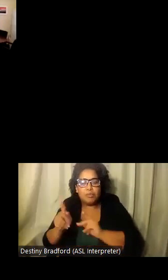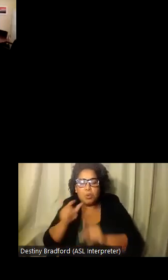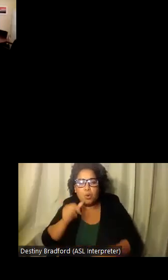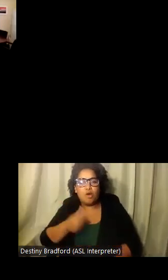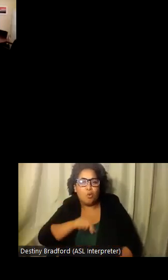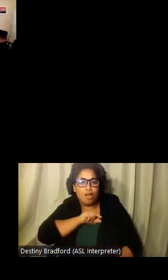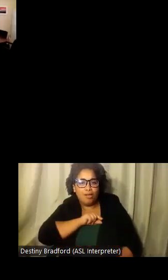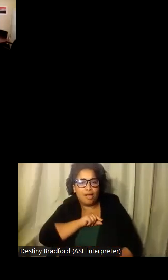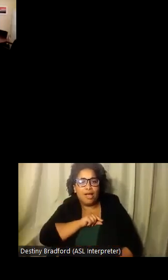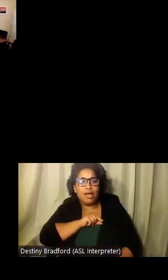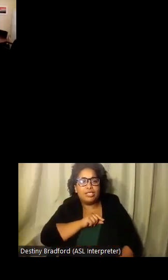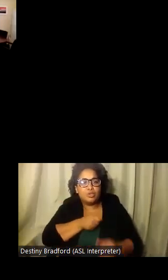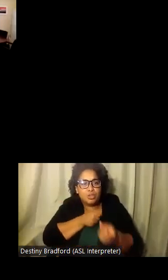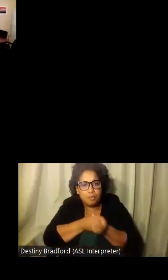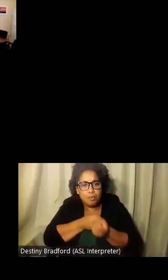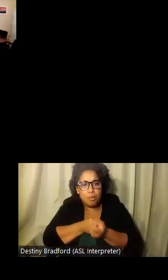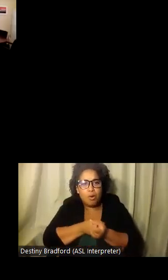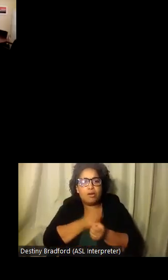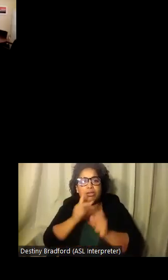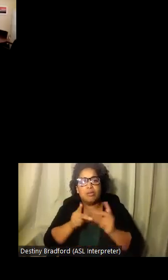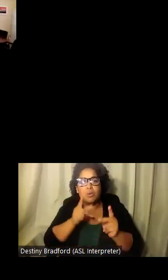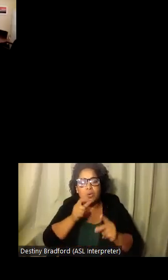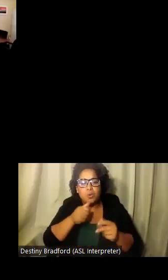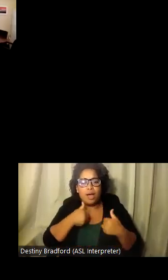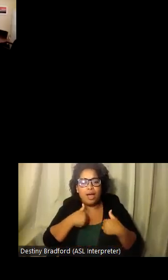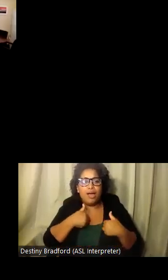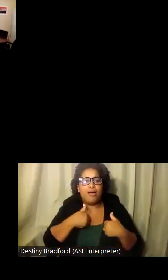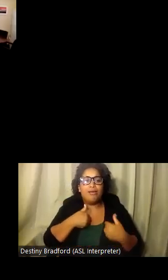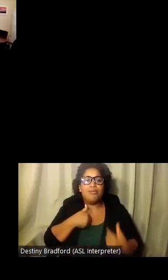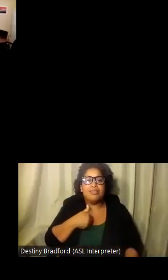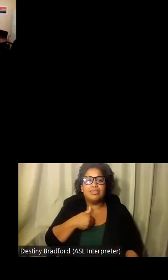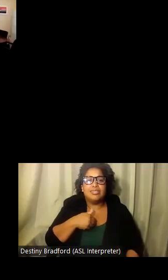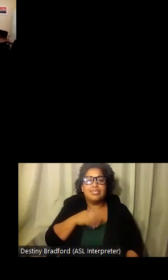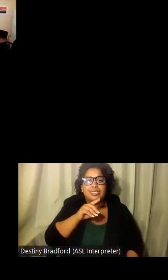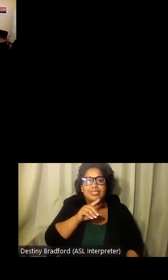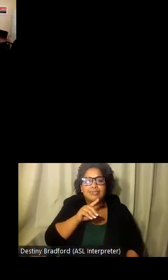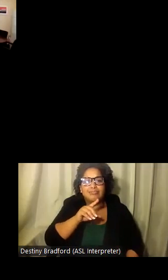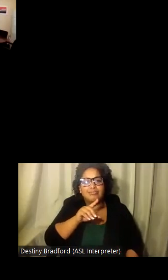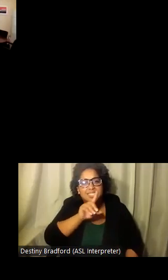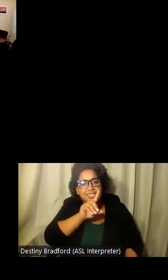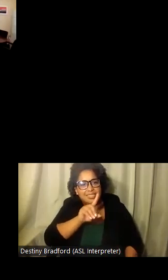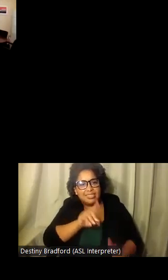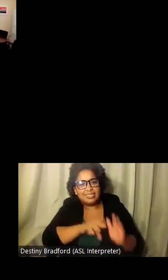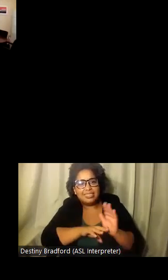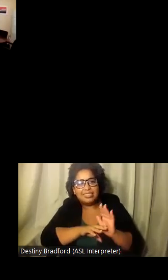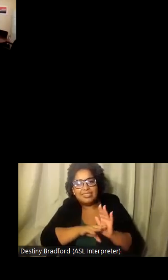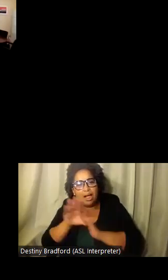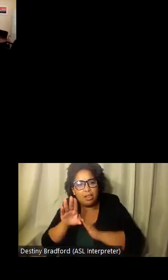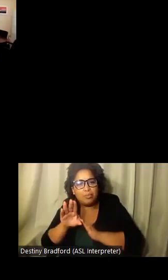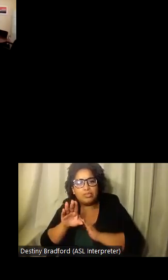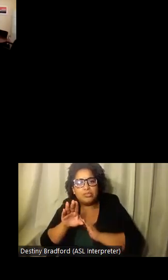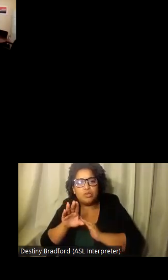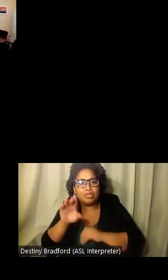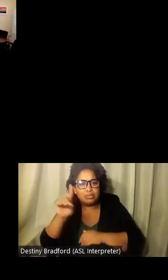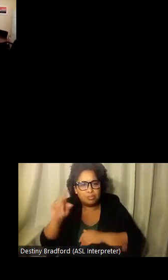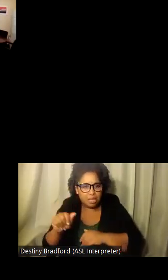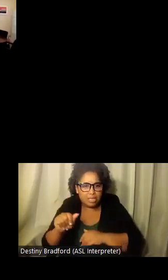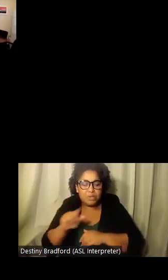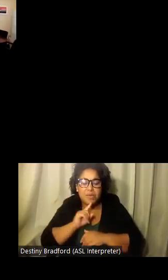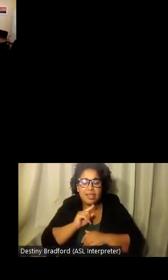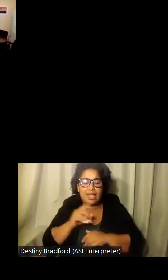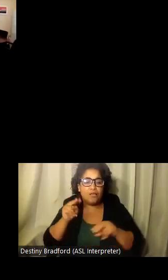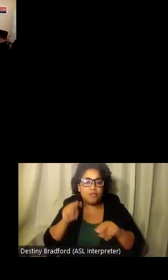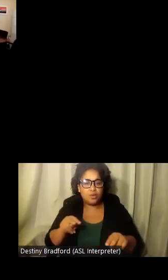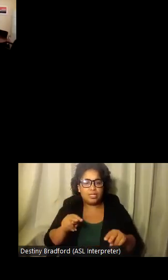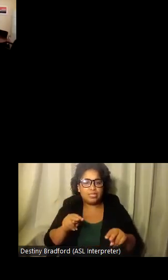developmental disabilities that we all are committed to. And I guess I look at it as part of a larger opportunity to participate in